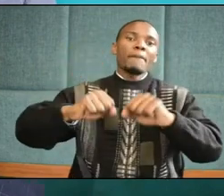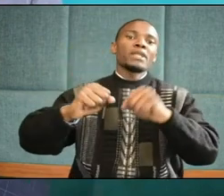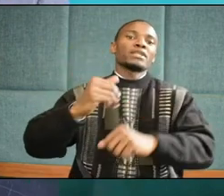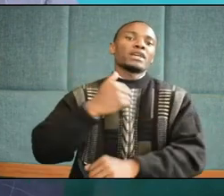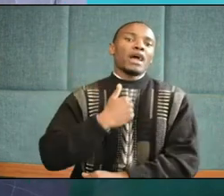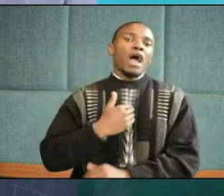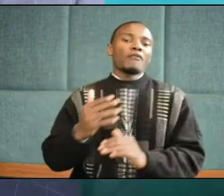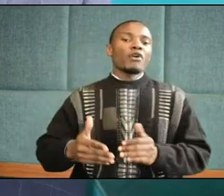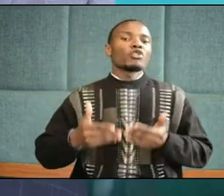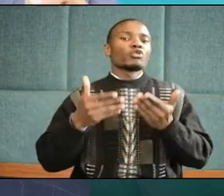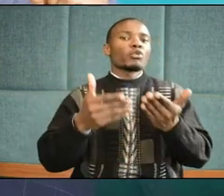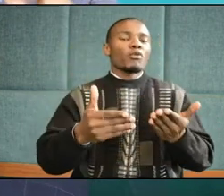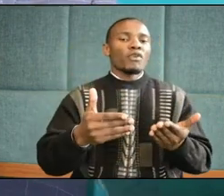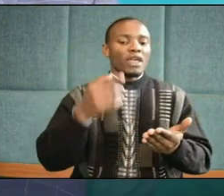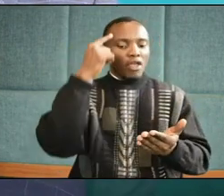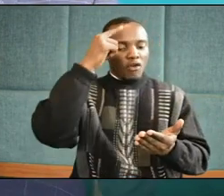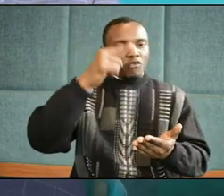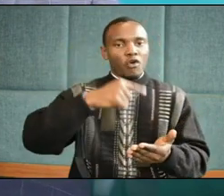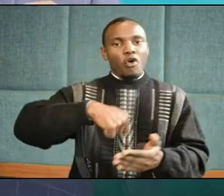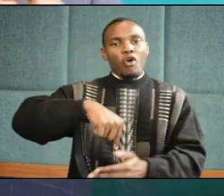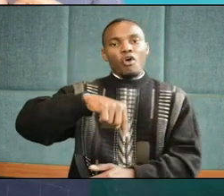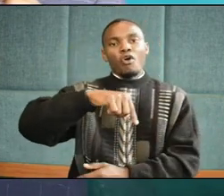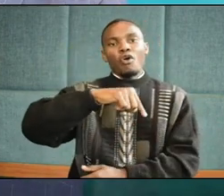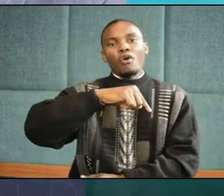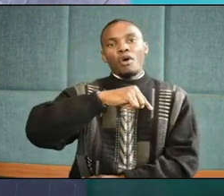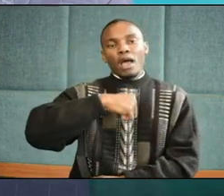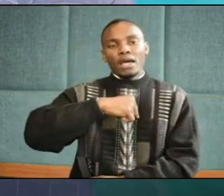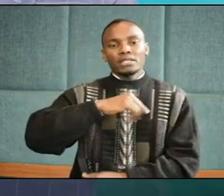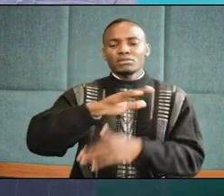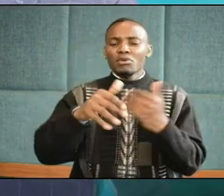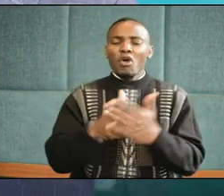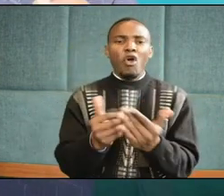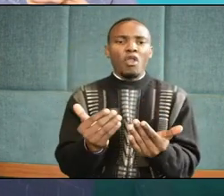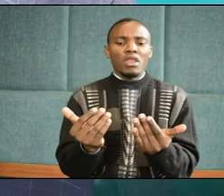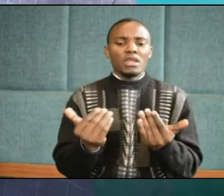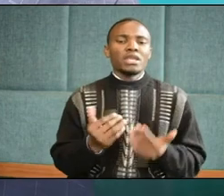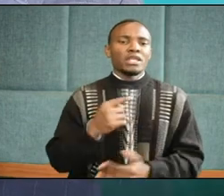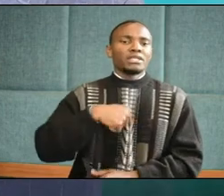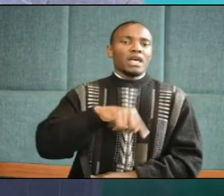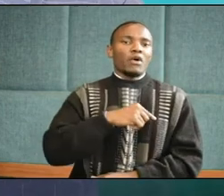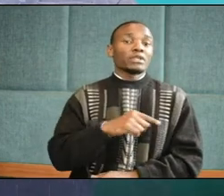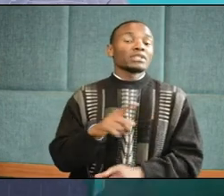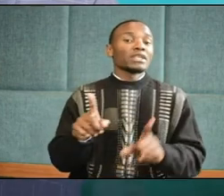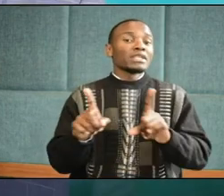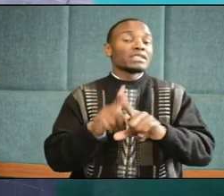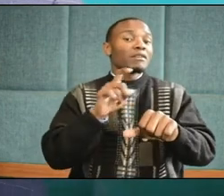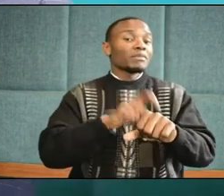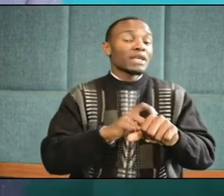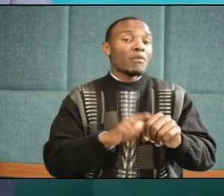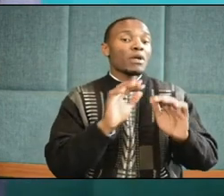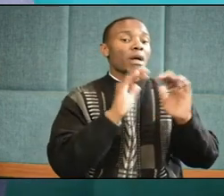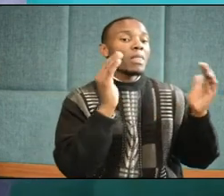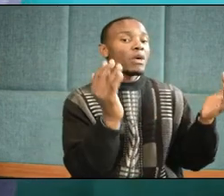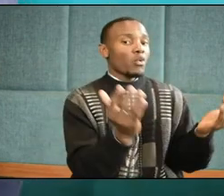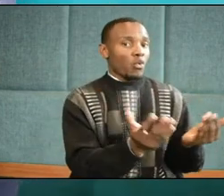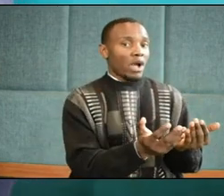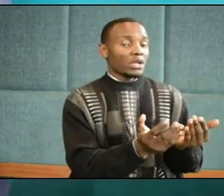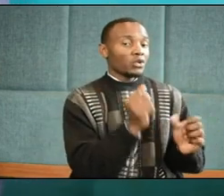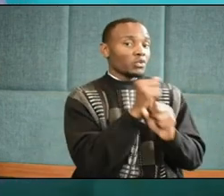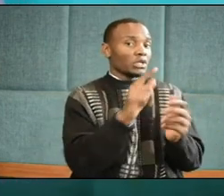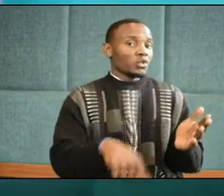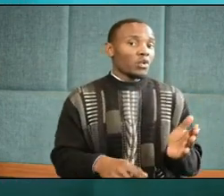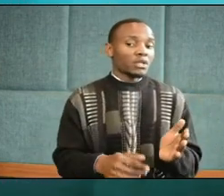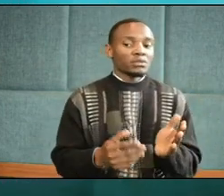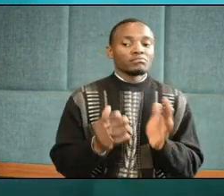to provide for all our needs, even when the world will